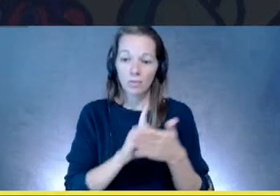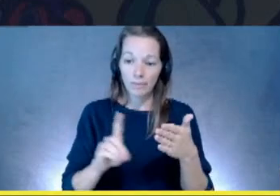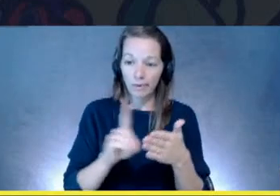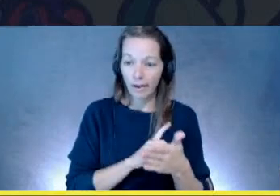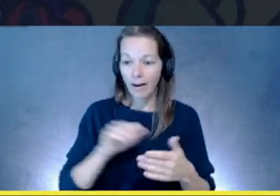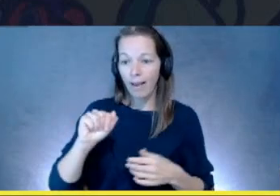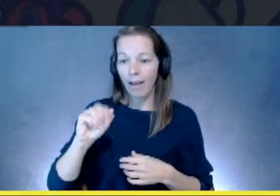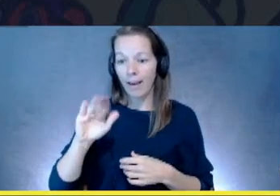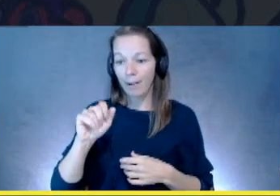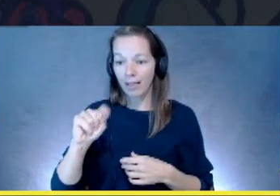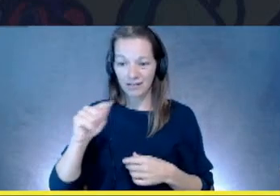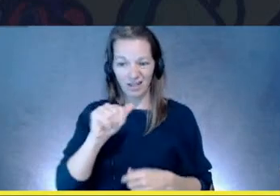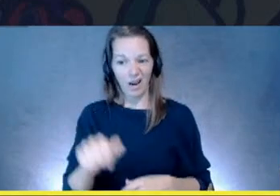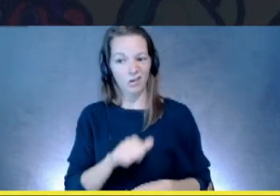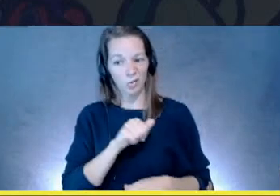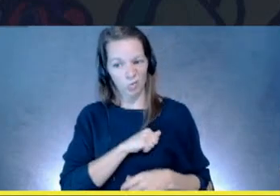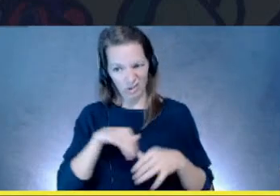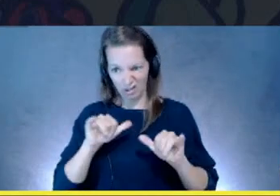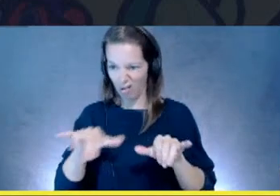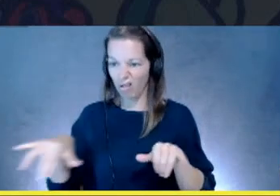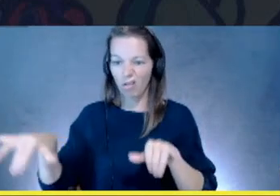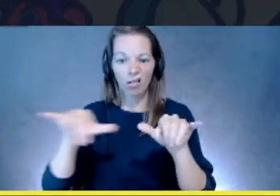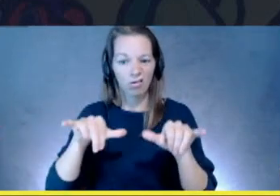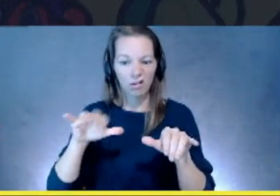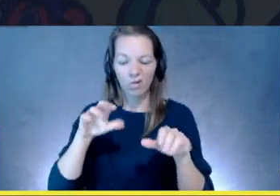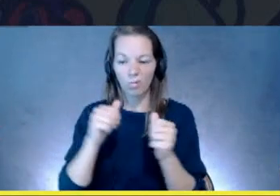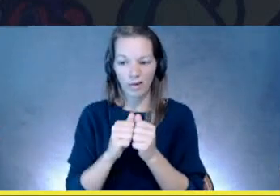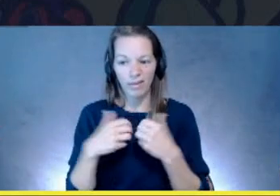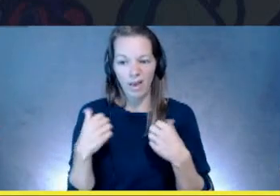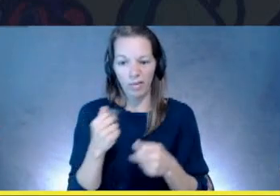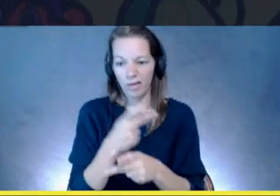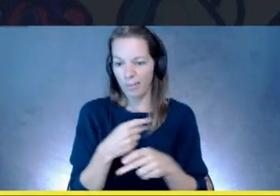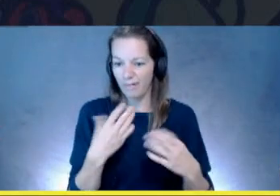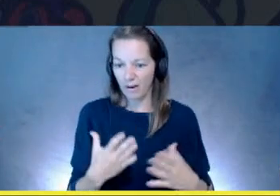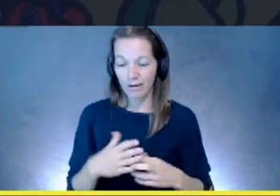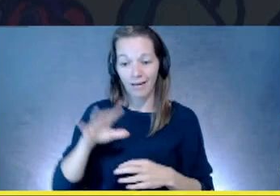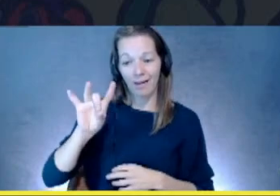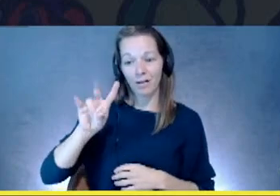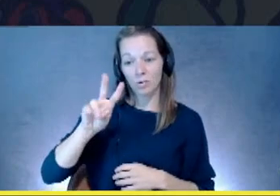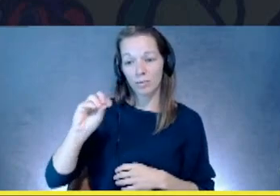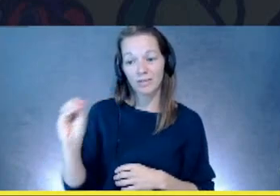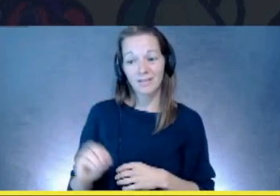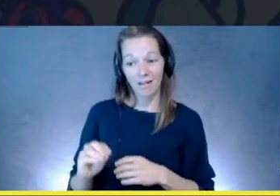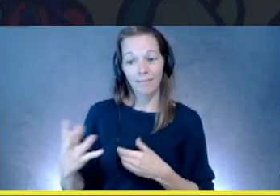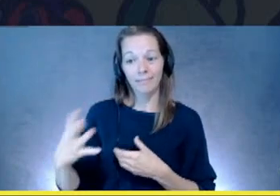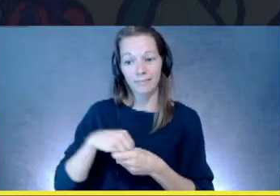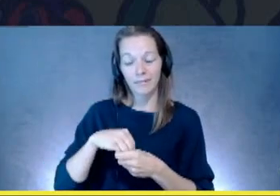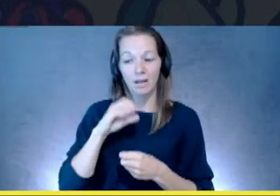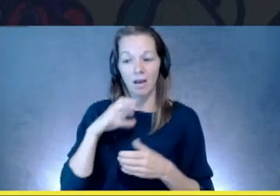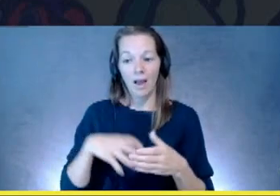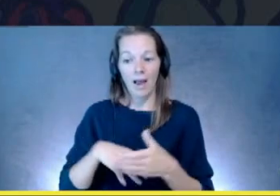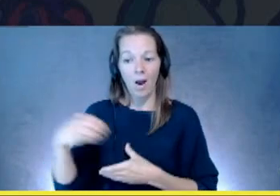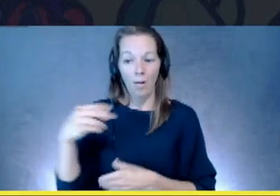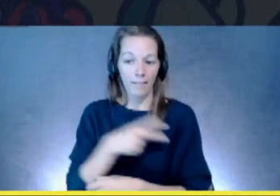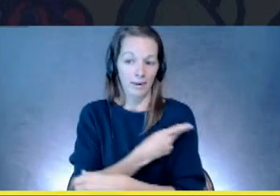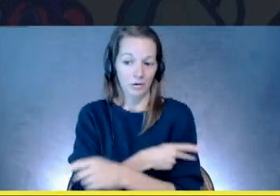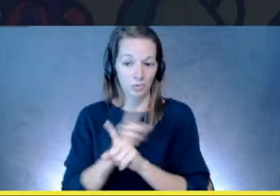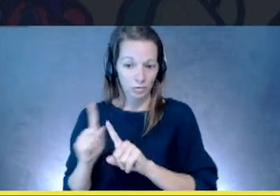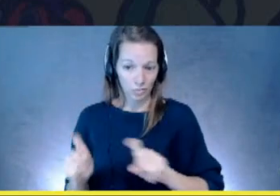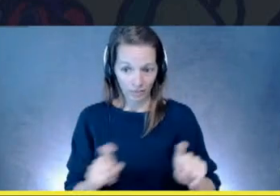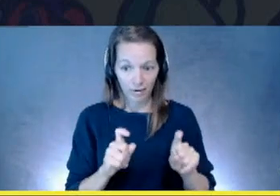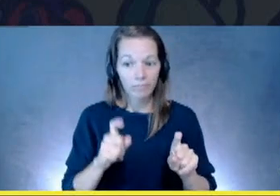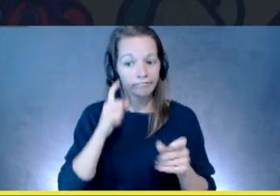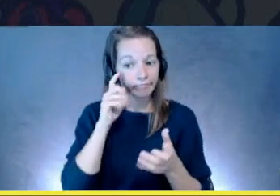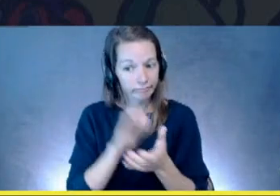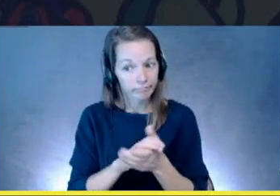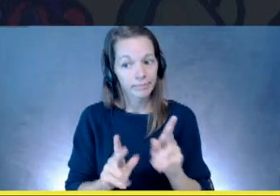persist among healthcare providers. 82% of physician participants in an outpatient survey believe that people